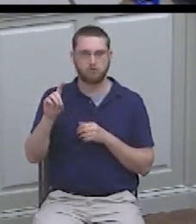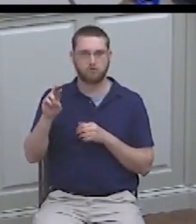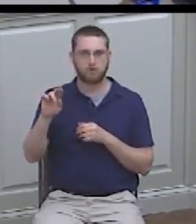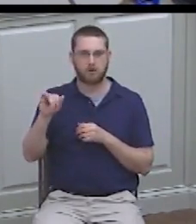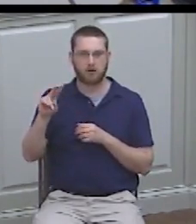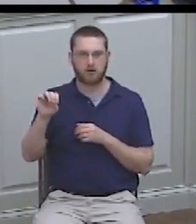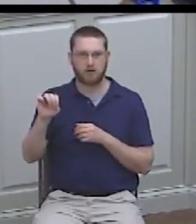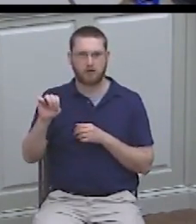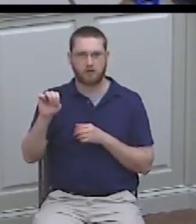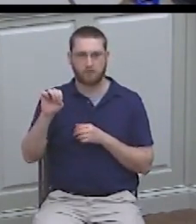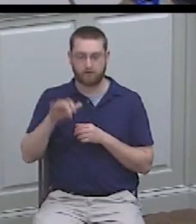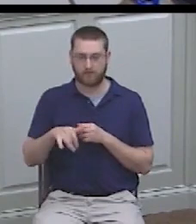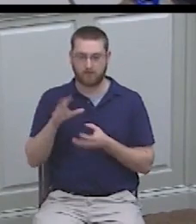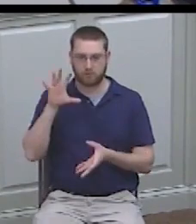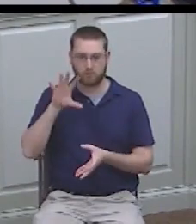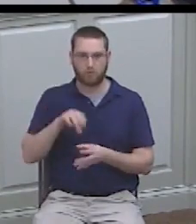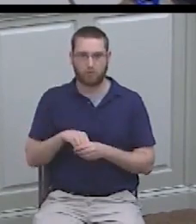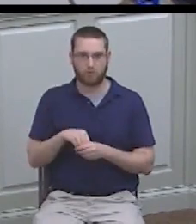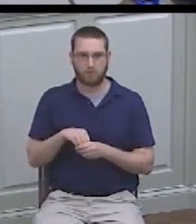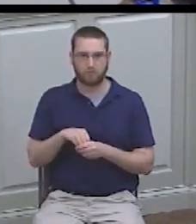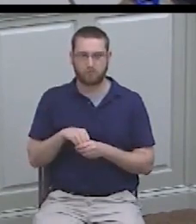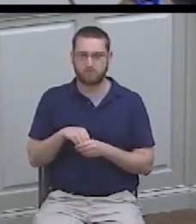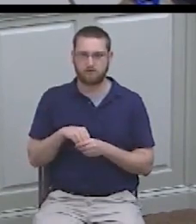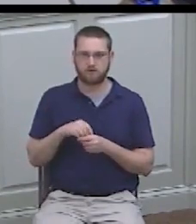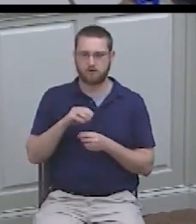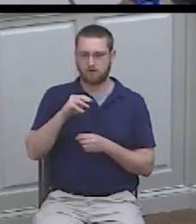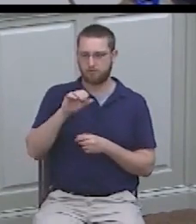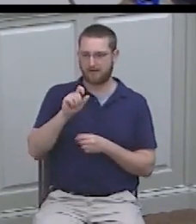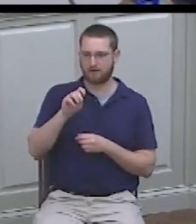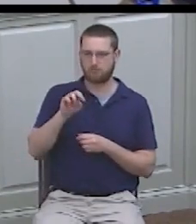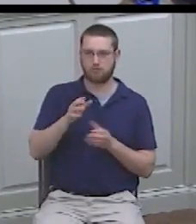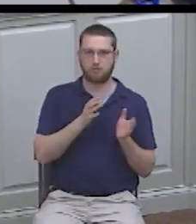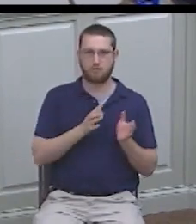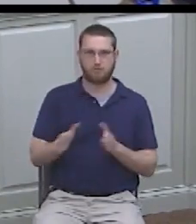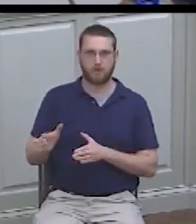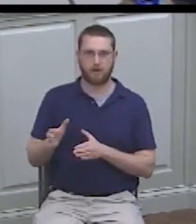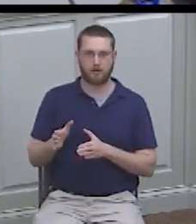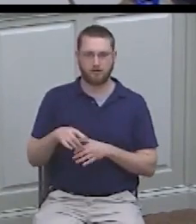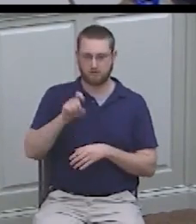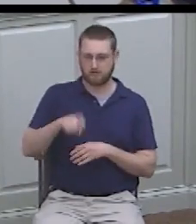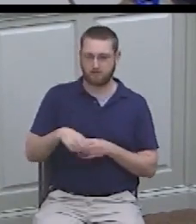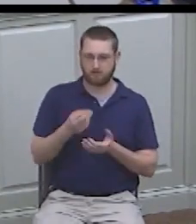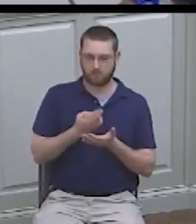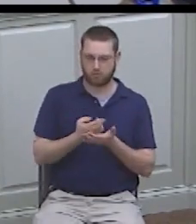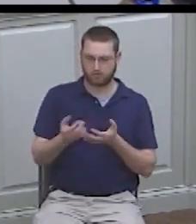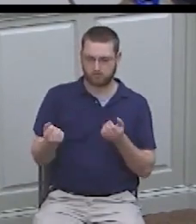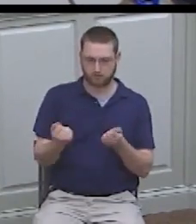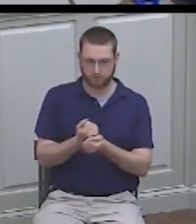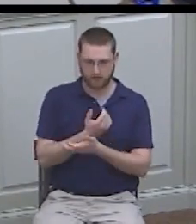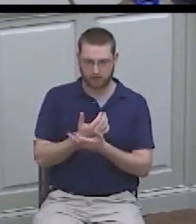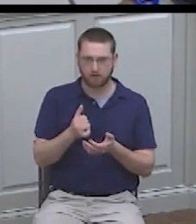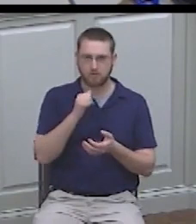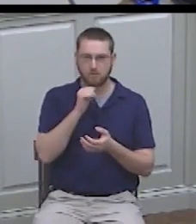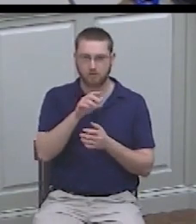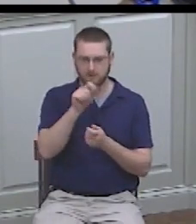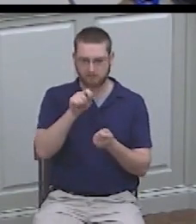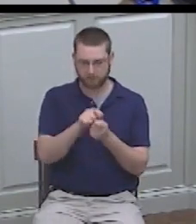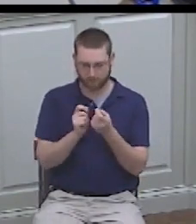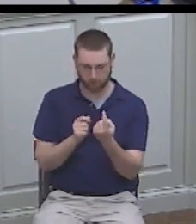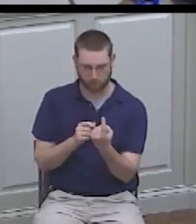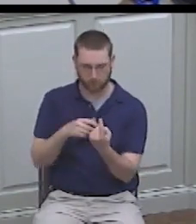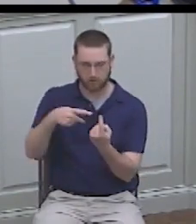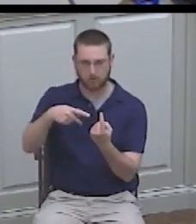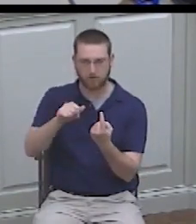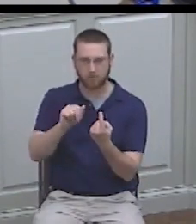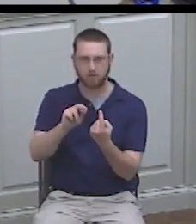a parks master plan, so that the demand for resources isn't all consolidated into one location,